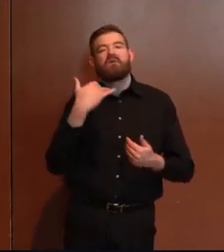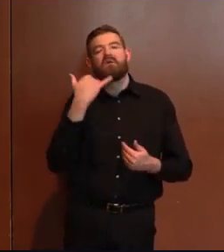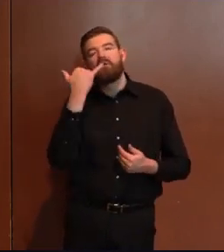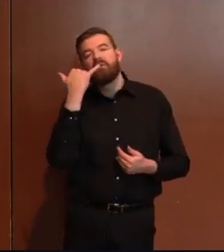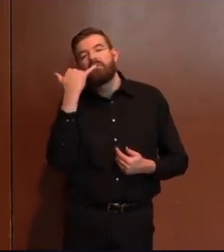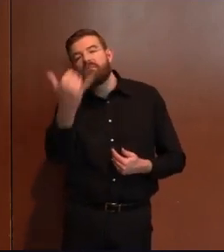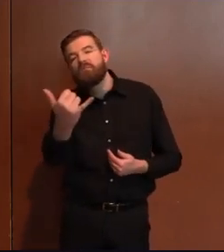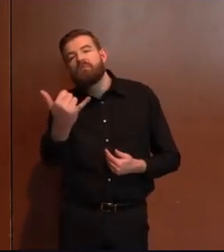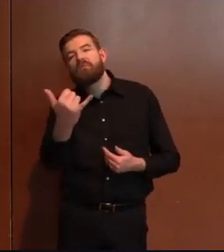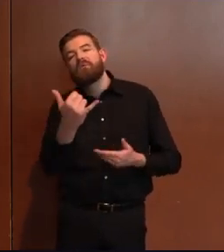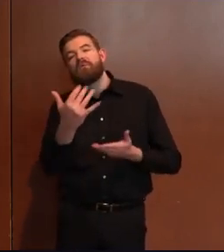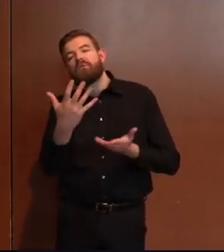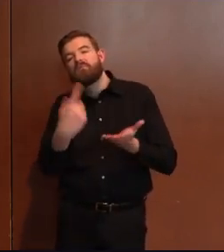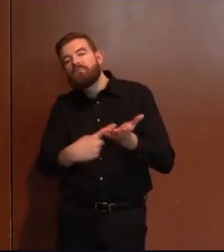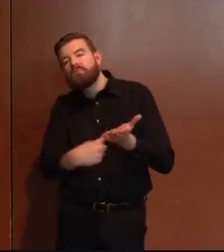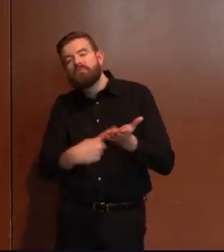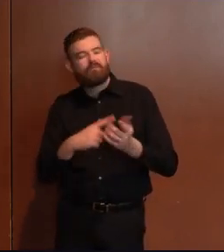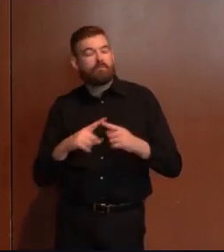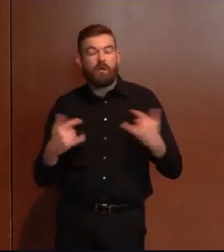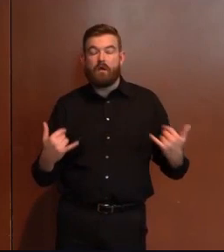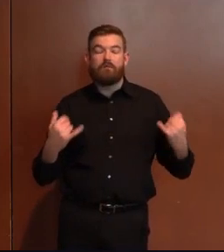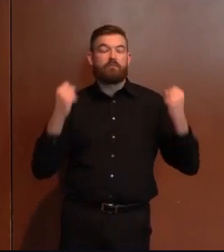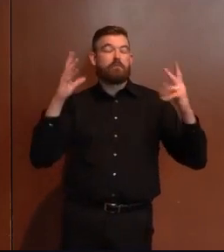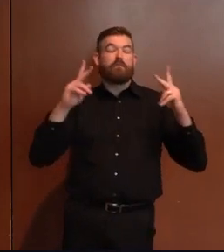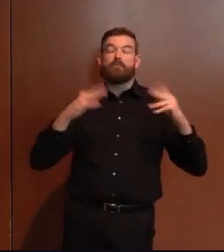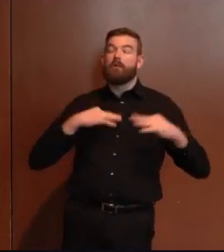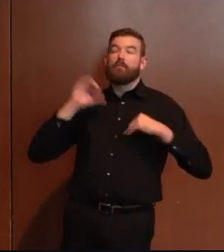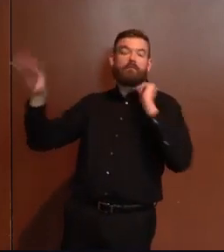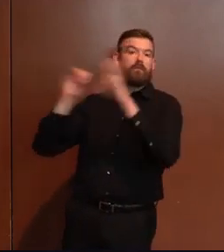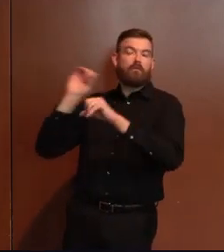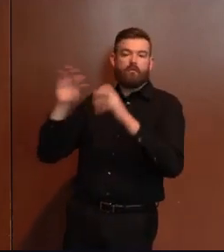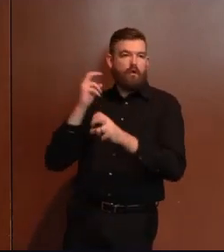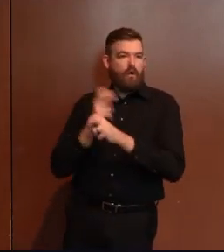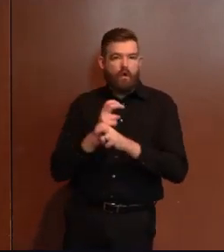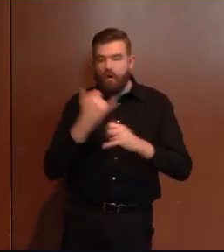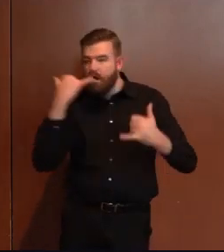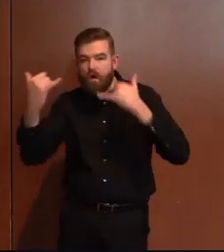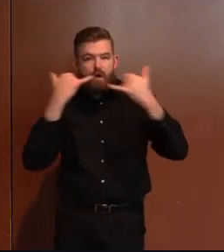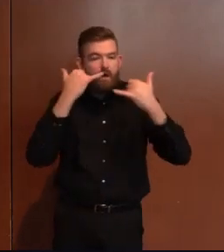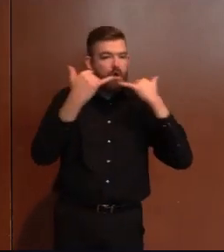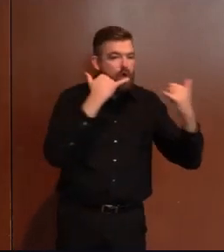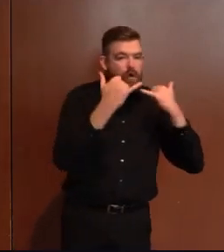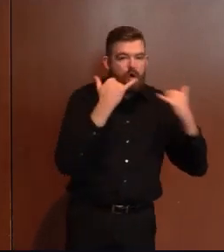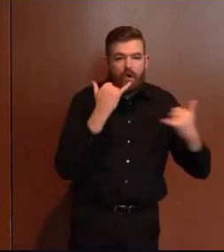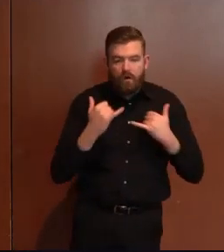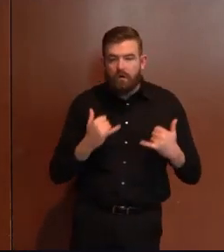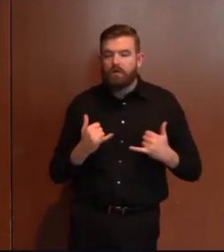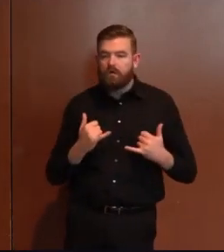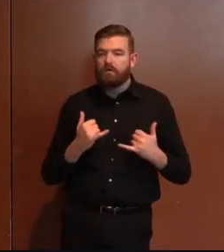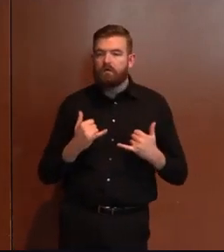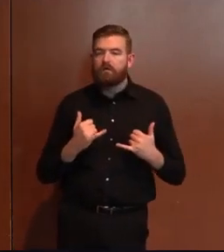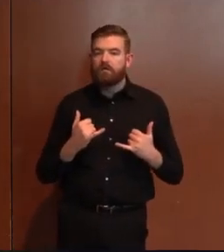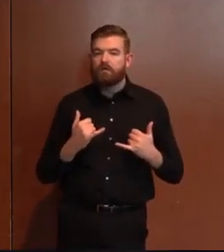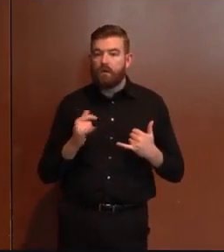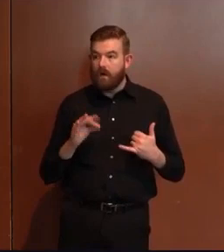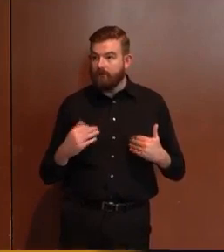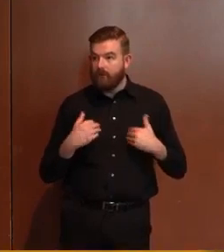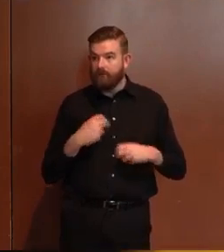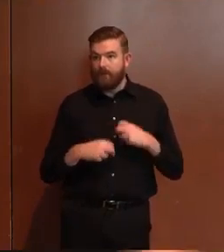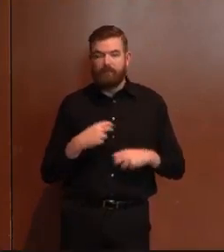We're just doing it ourselves in as many large batches as possible. Thank you. Good luck. Obviously, we're with